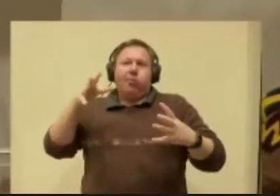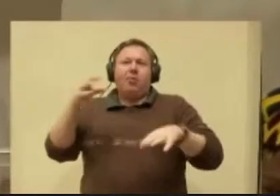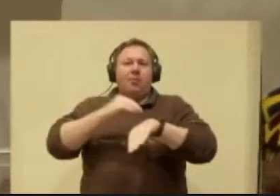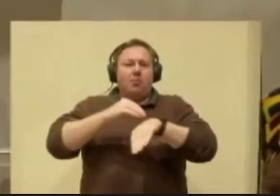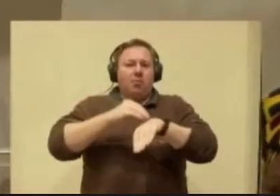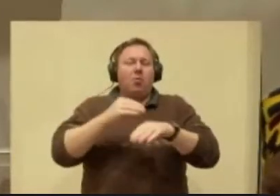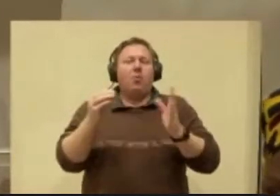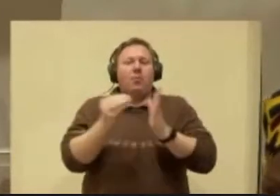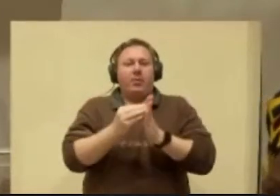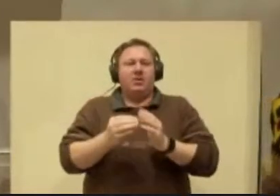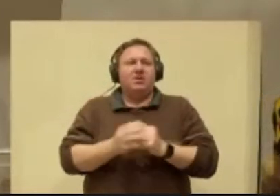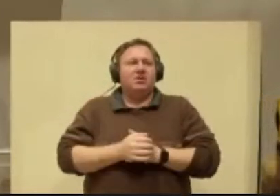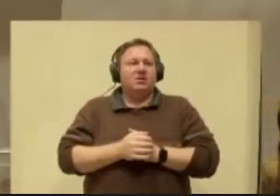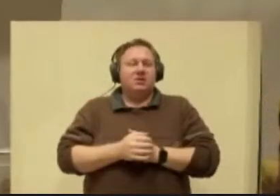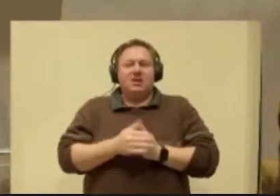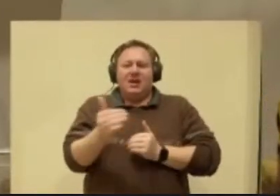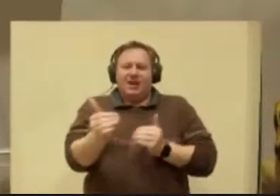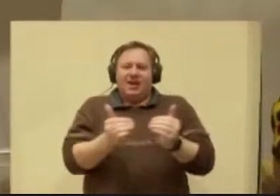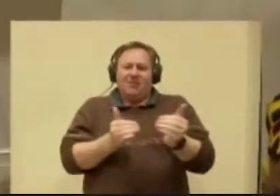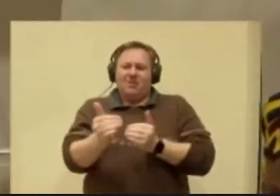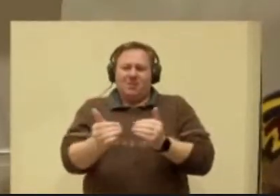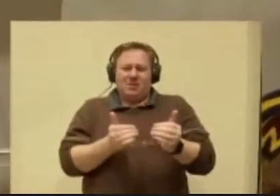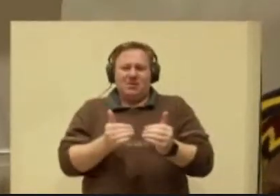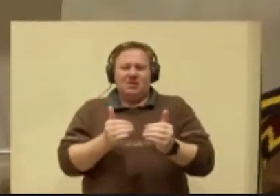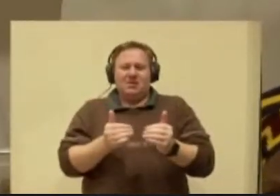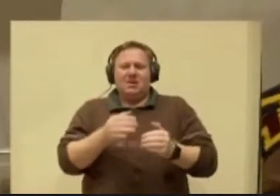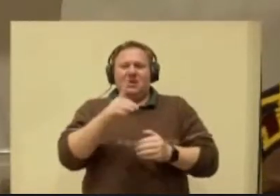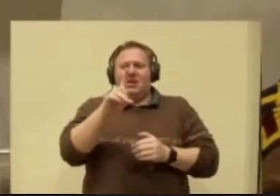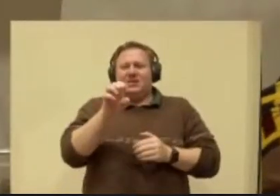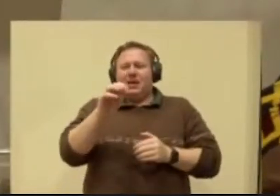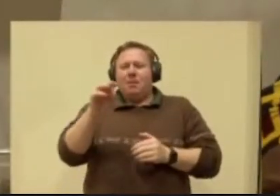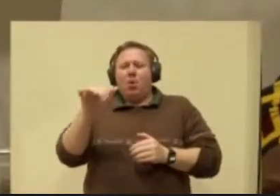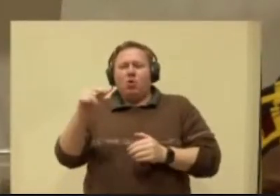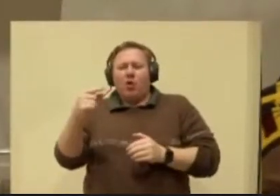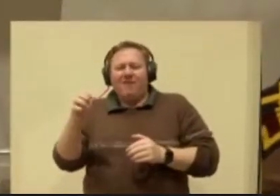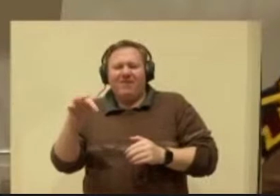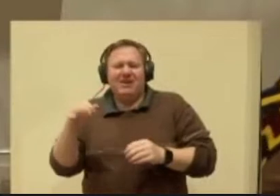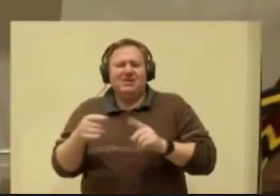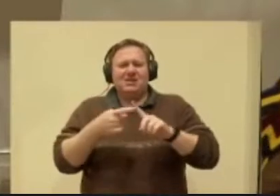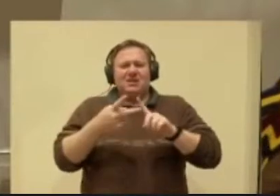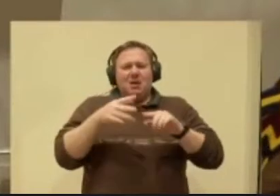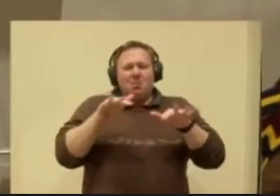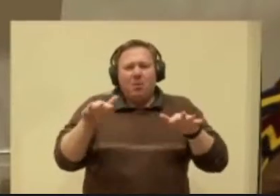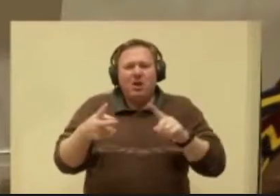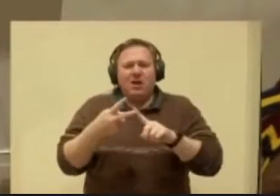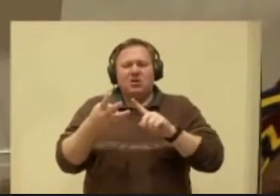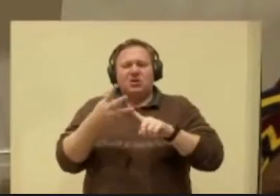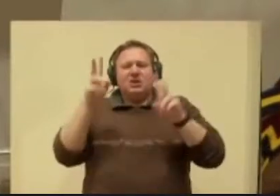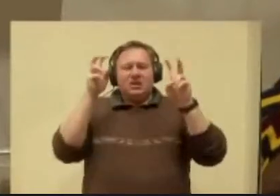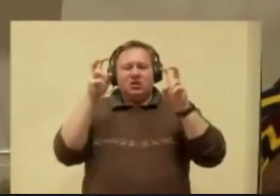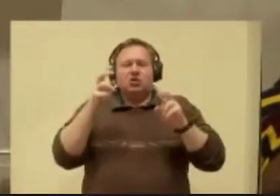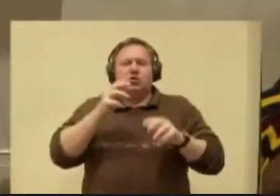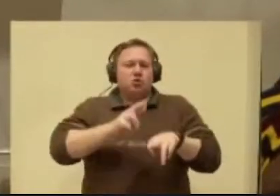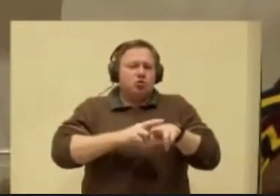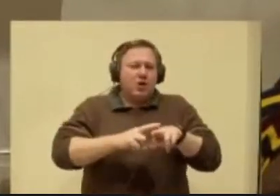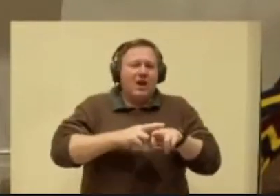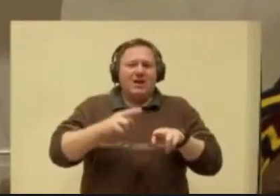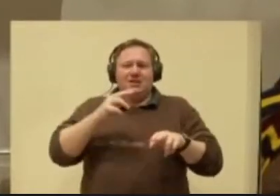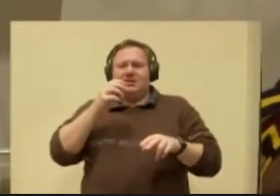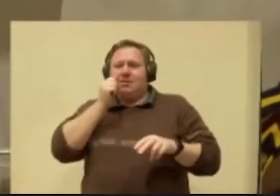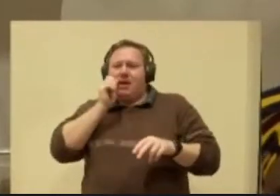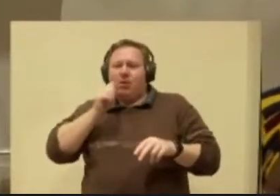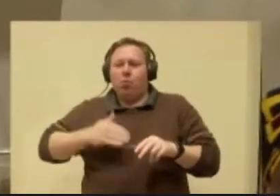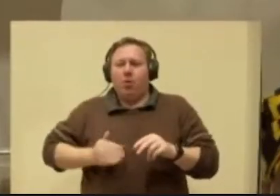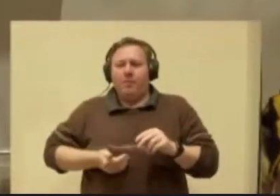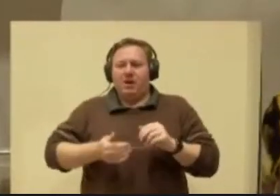of governance i'm going to leave the demographics the population and issues of of gender and race coding